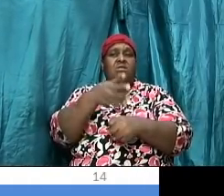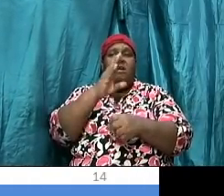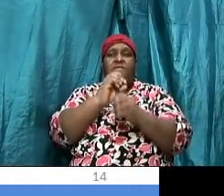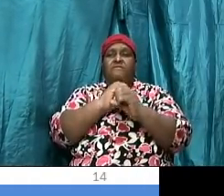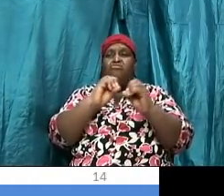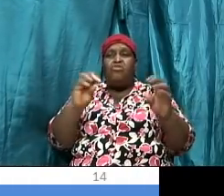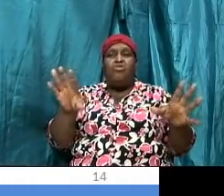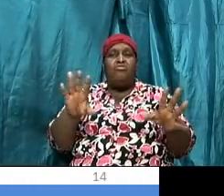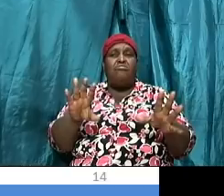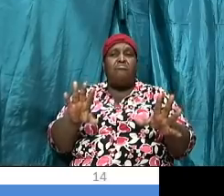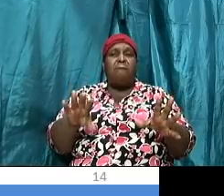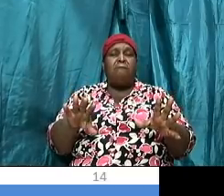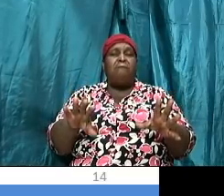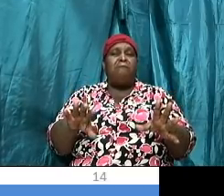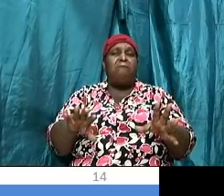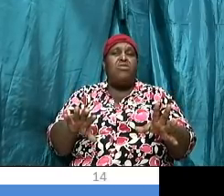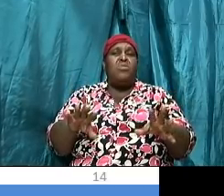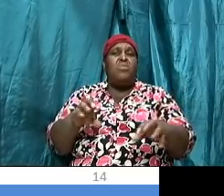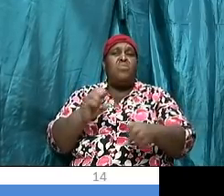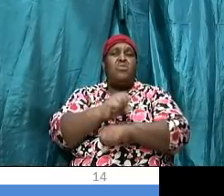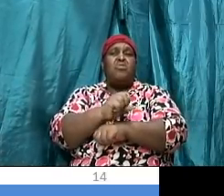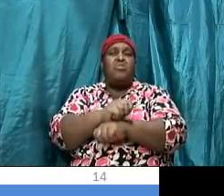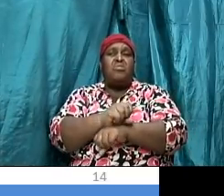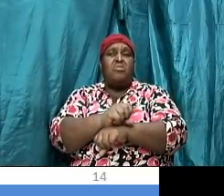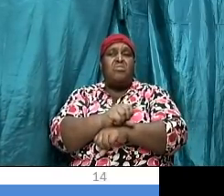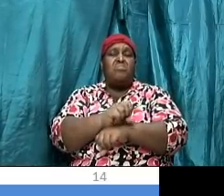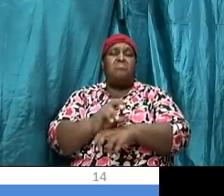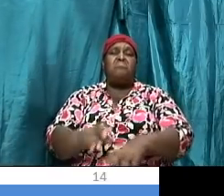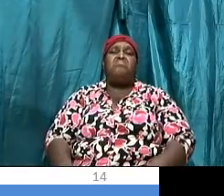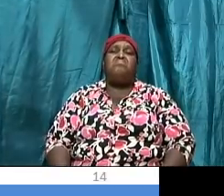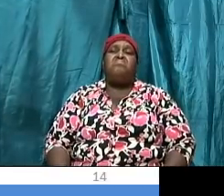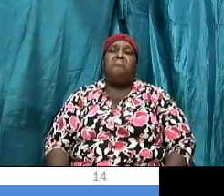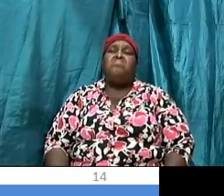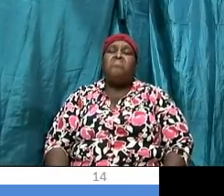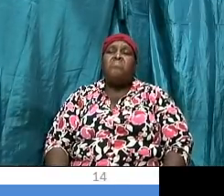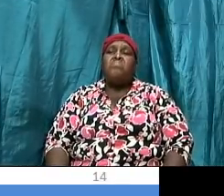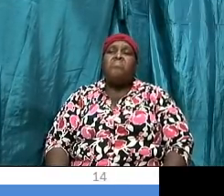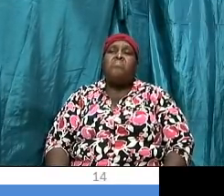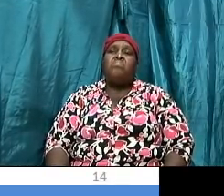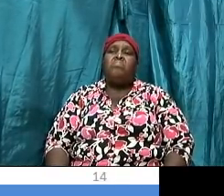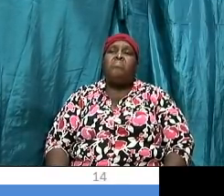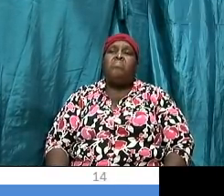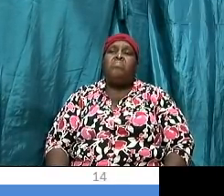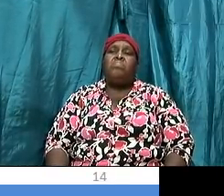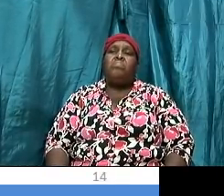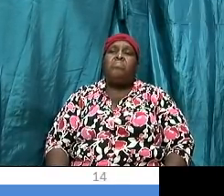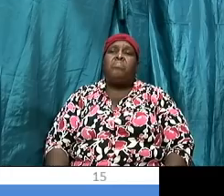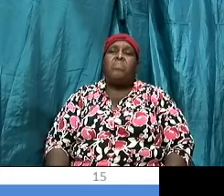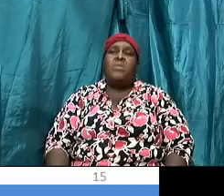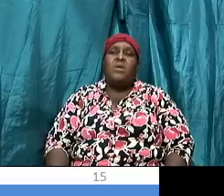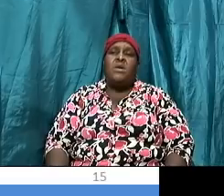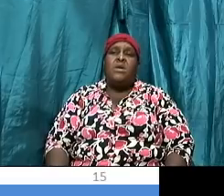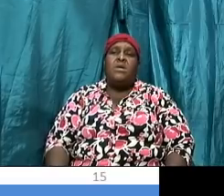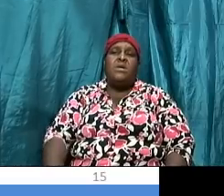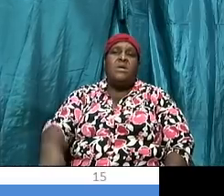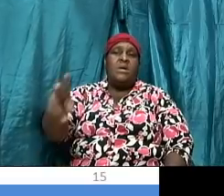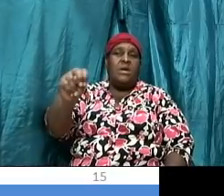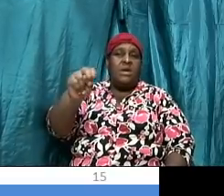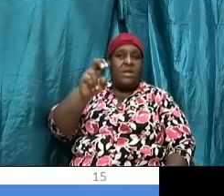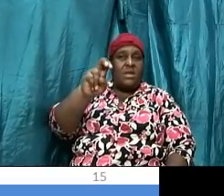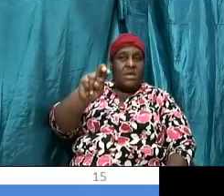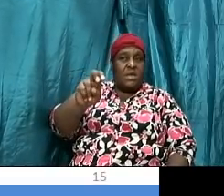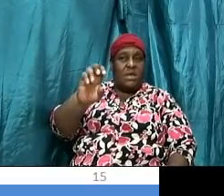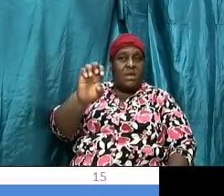came 430 years after Abraham. Now, let's move on again to Nehemiah chapter 9 from